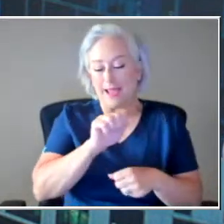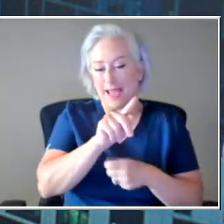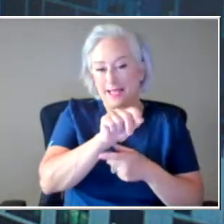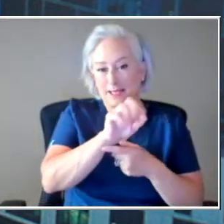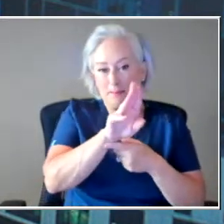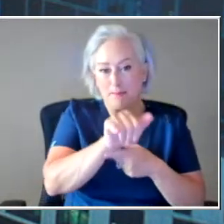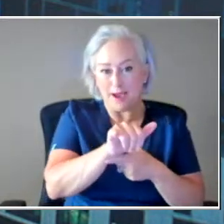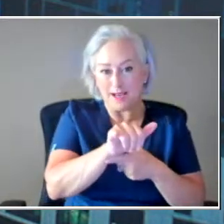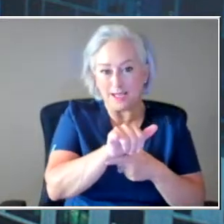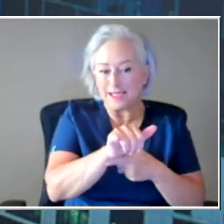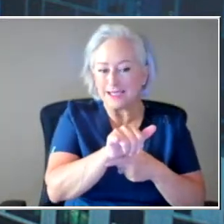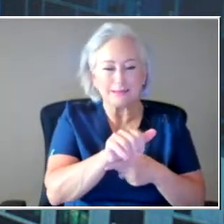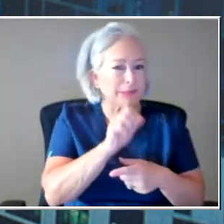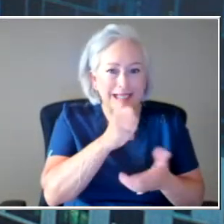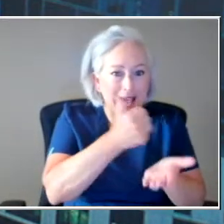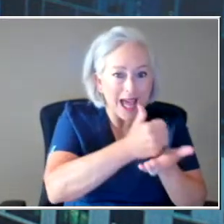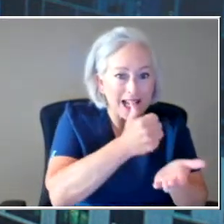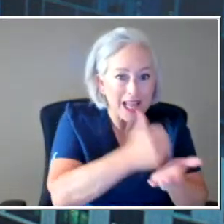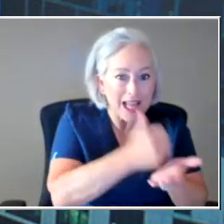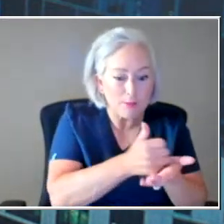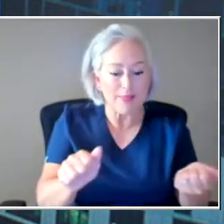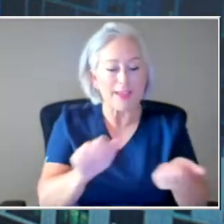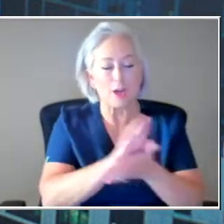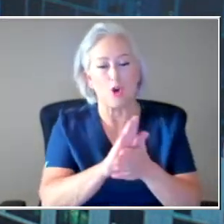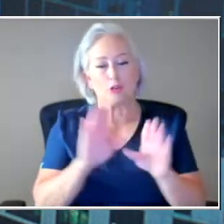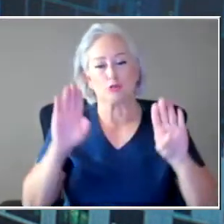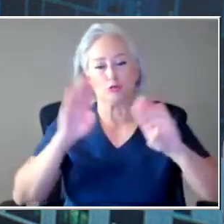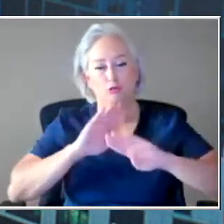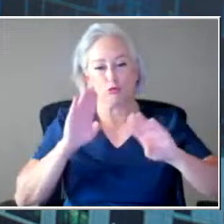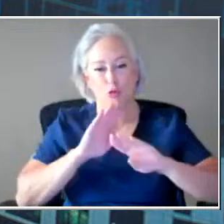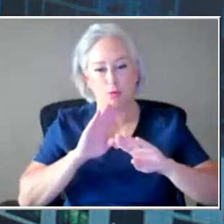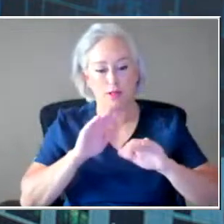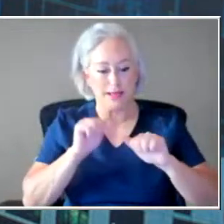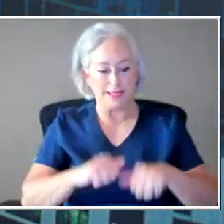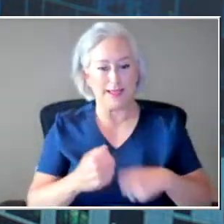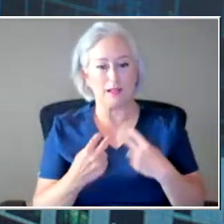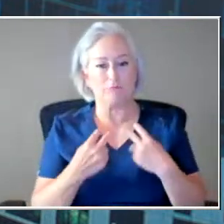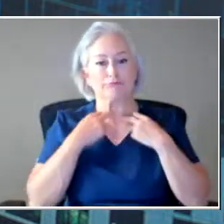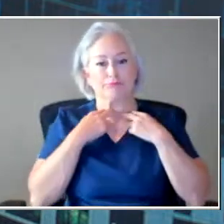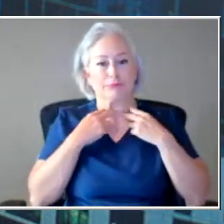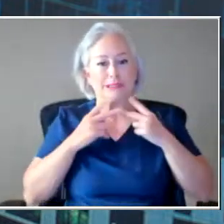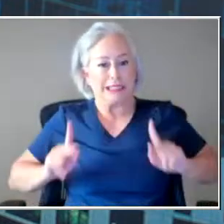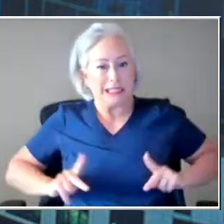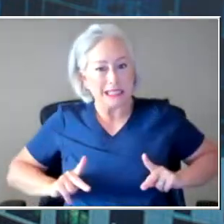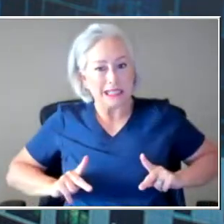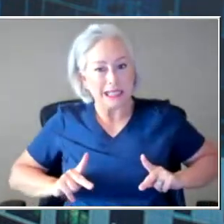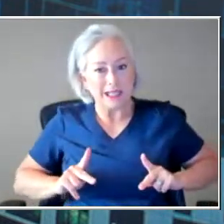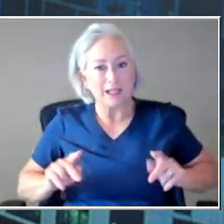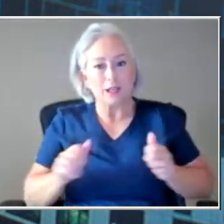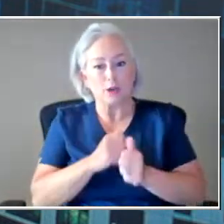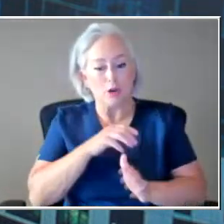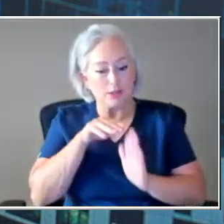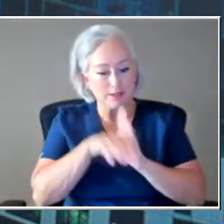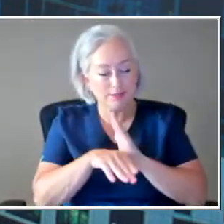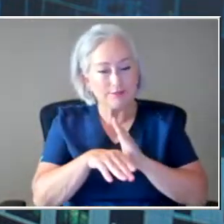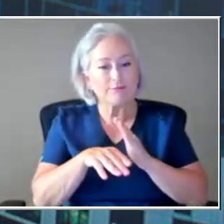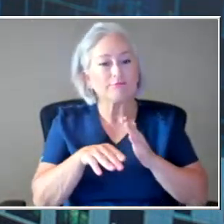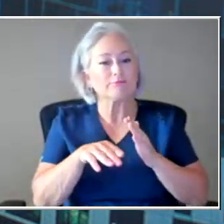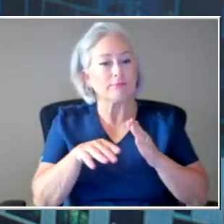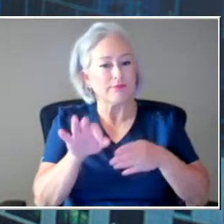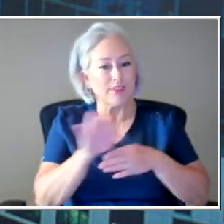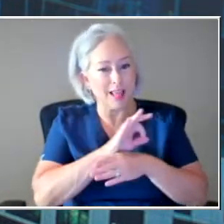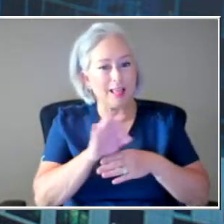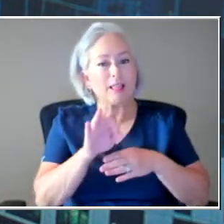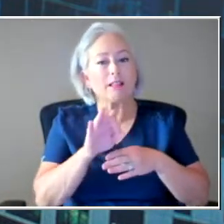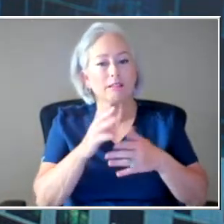from anything. As a matter of fact, they're causing trouble. They can get stuck in the kidney and the tubules in the kidney and cause kidney failure. In addition, these plasma